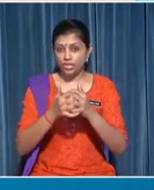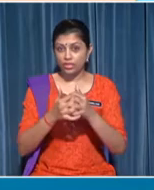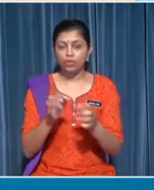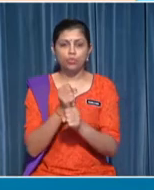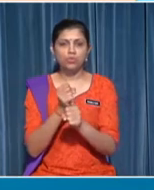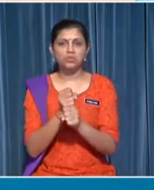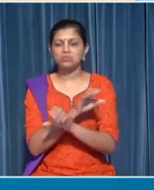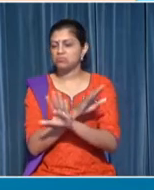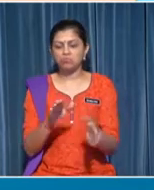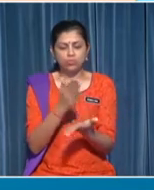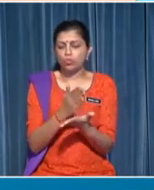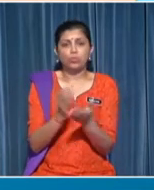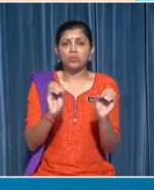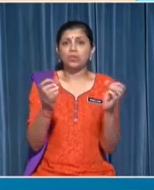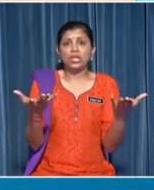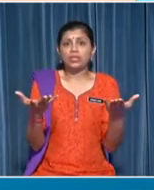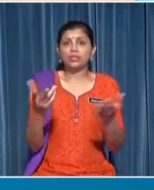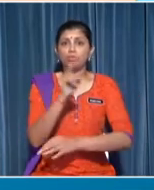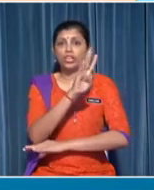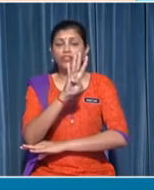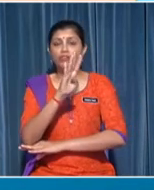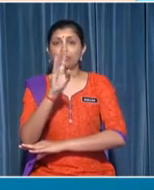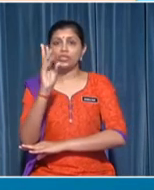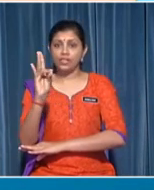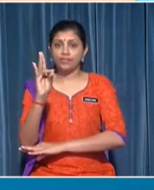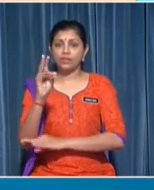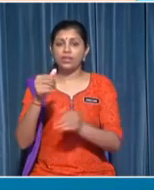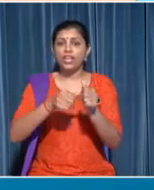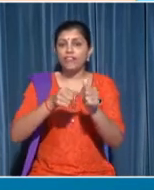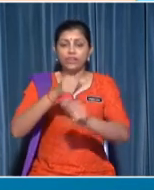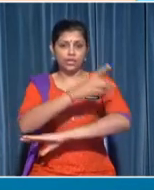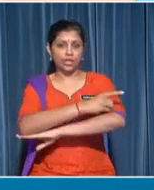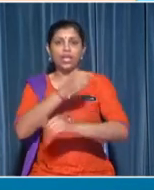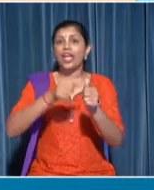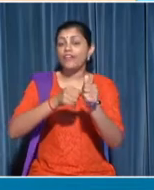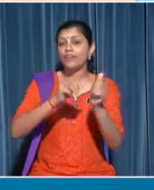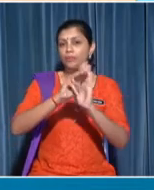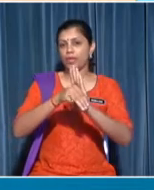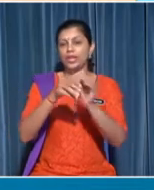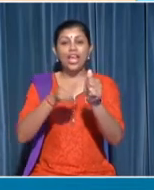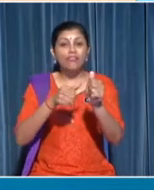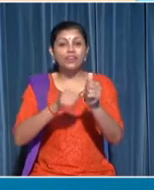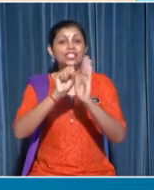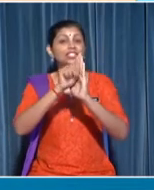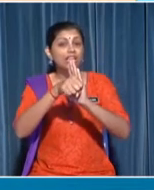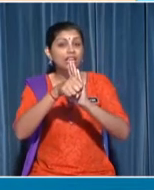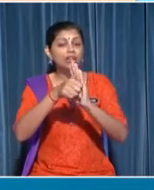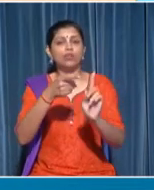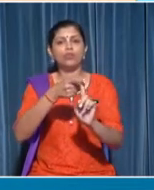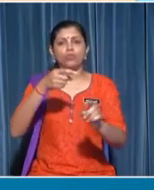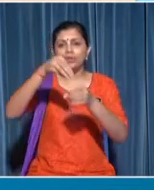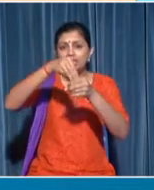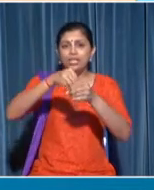24/7, every day, every minute, and every second since we're inside our mother's